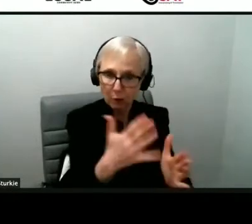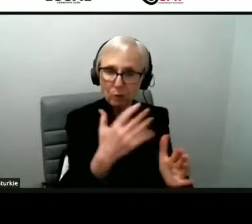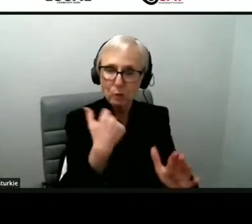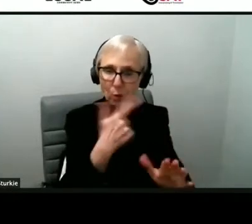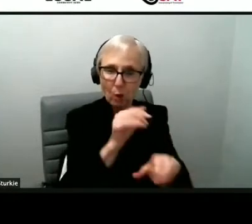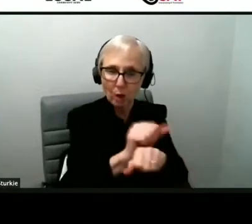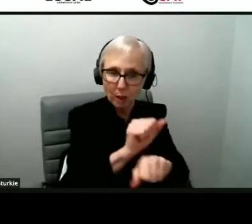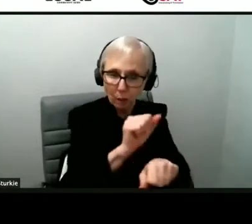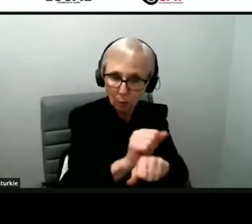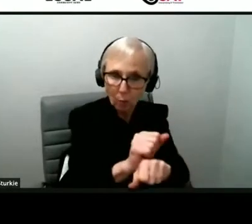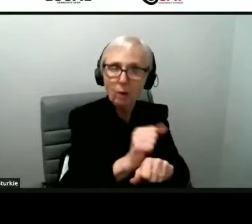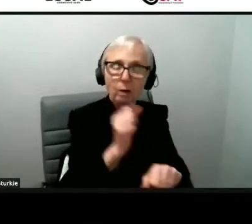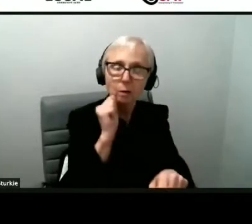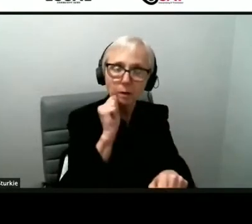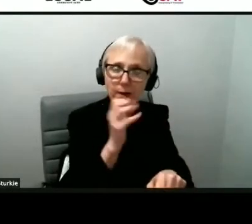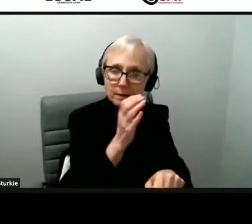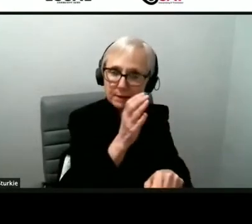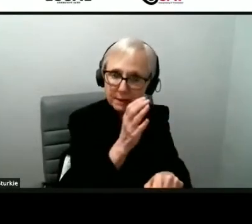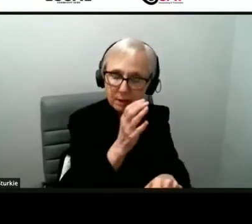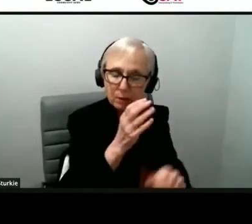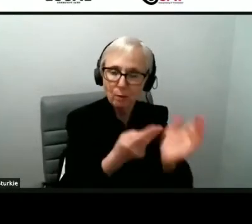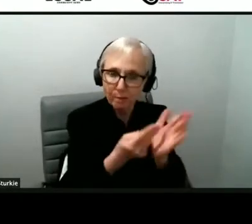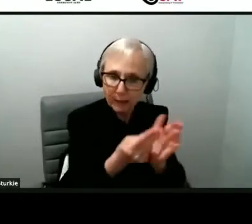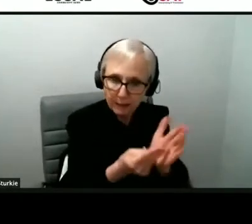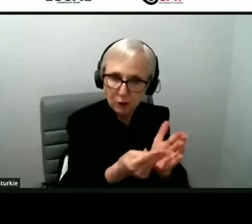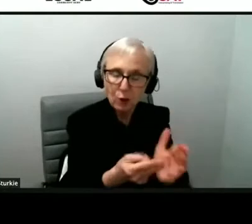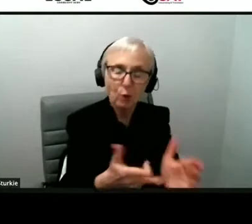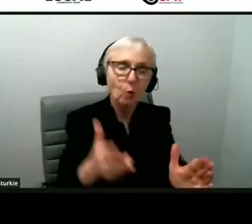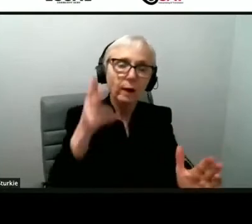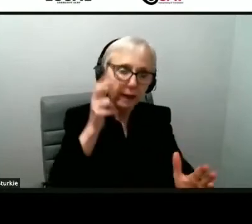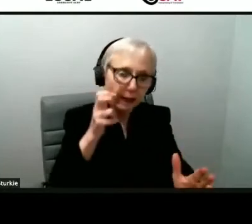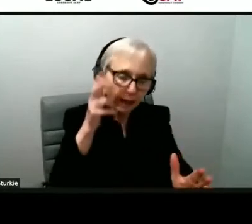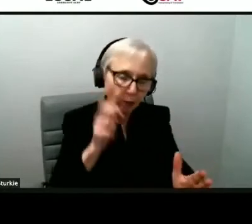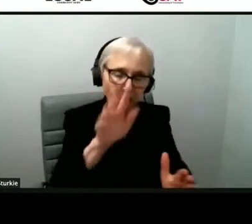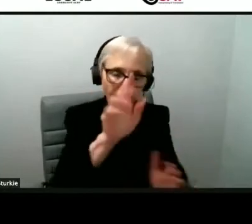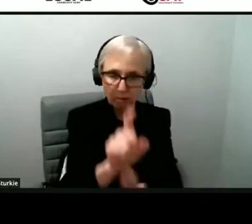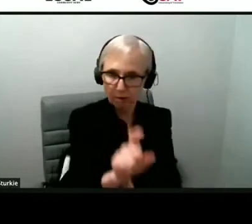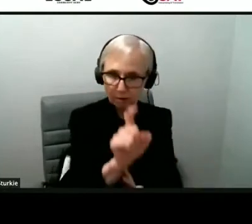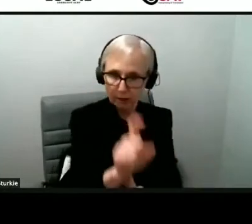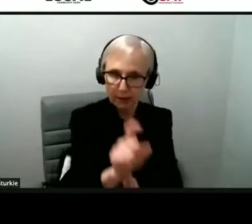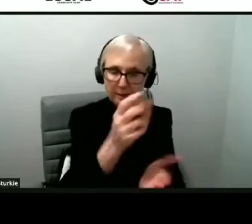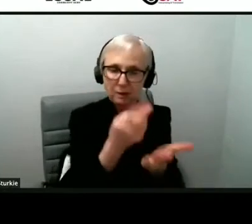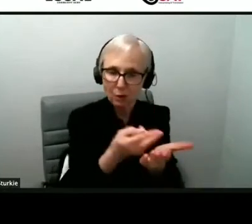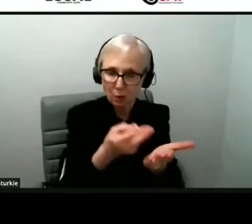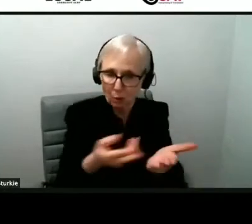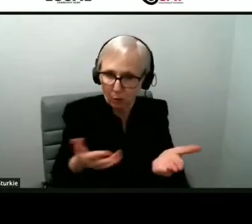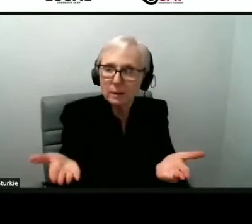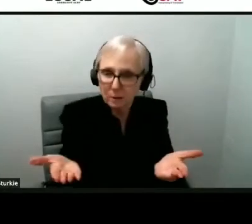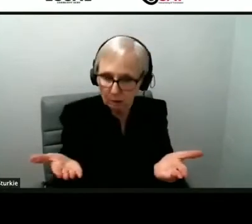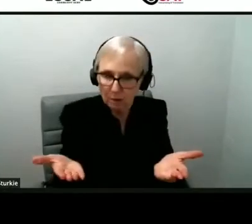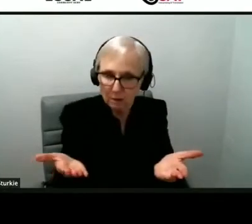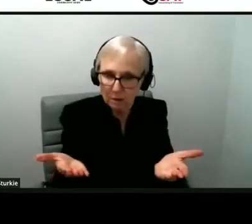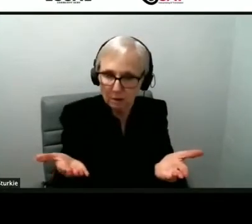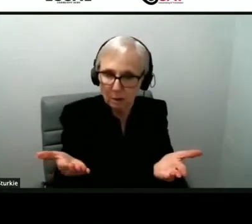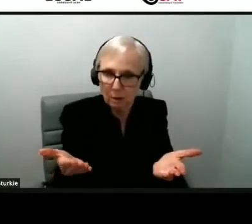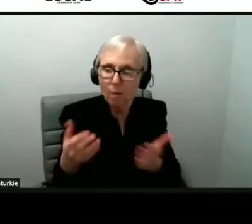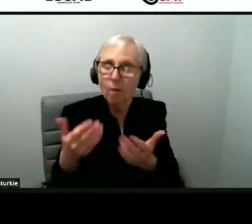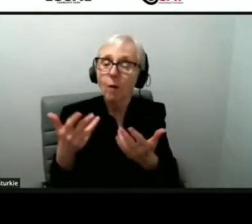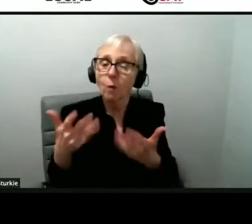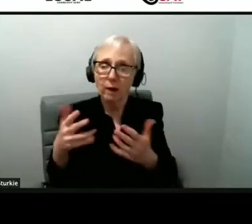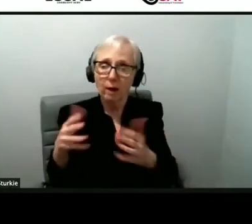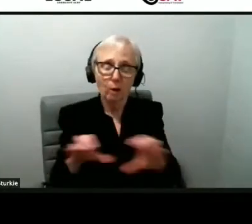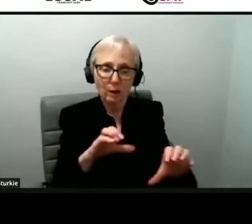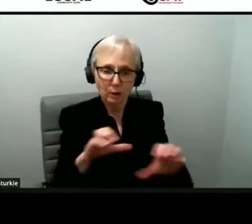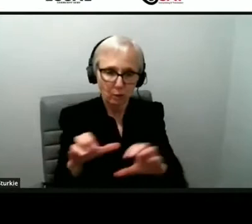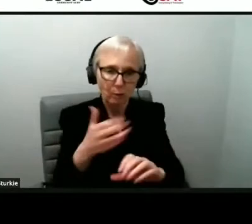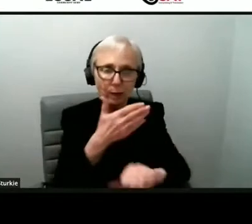our seniors in our district to make sure that their voice is heard, to make sure that they have resources, again, which is something that we already do, and to